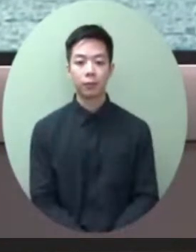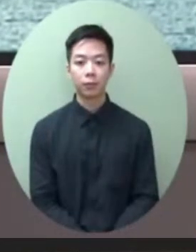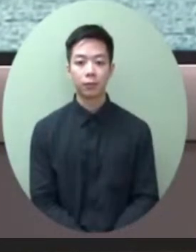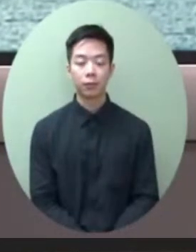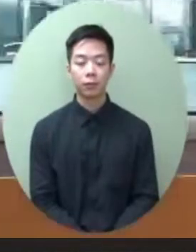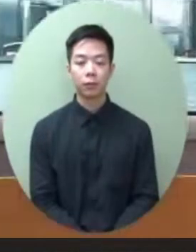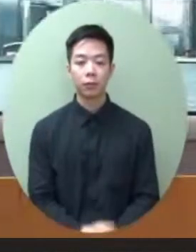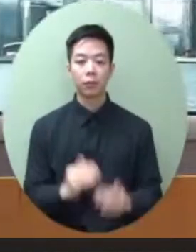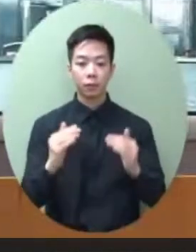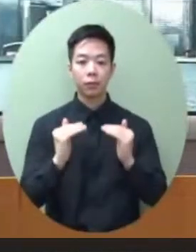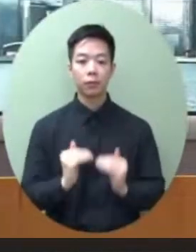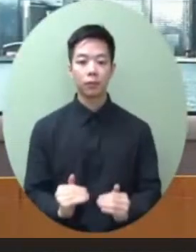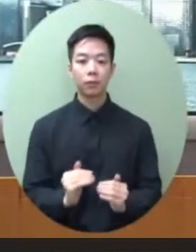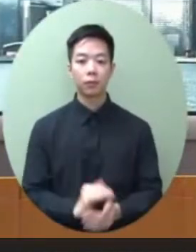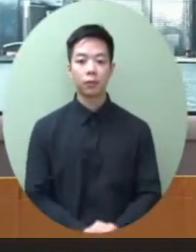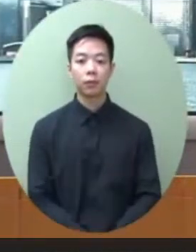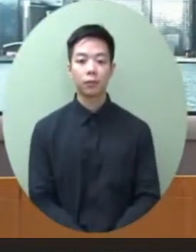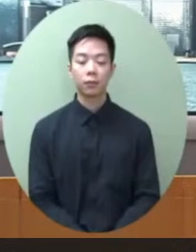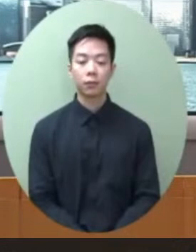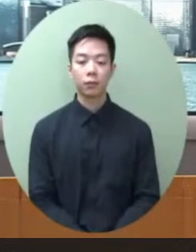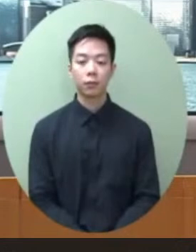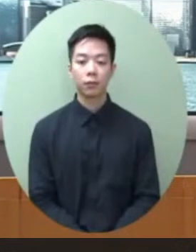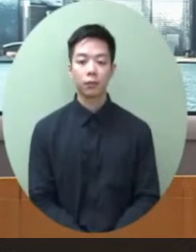in Liumun.